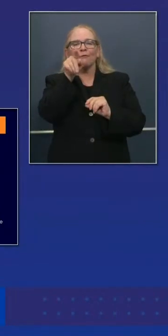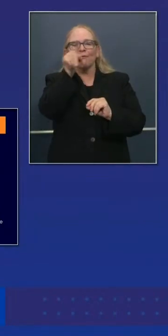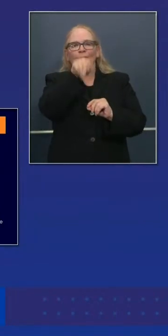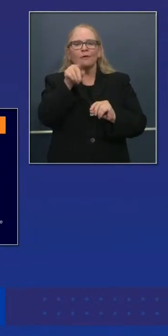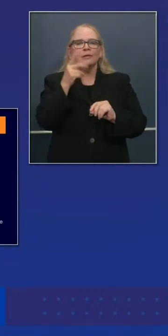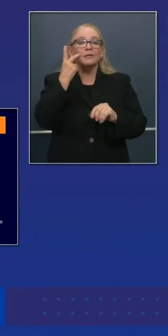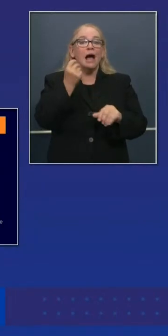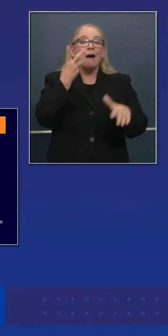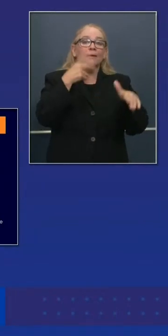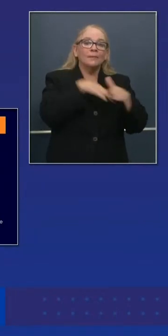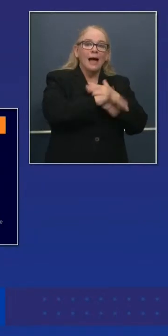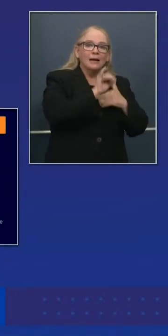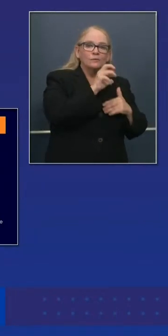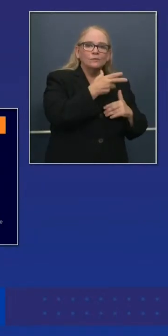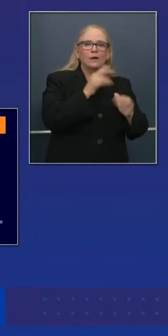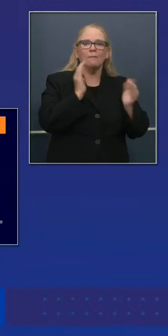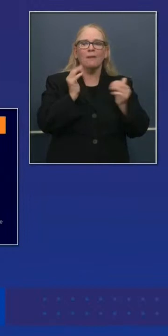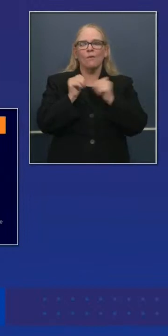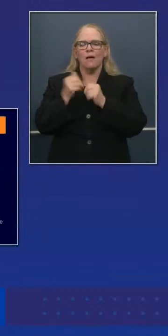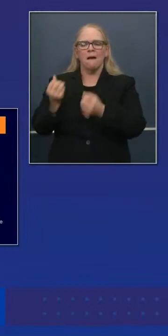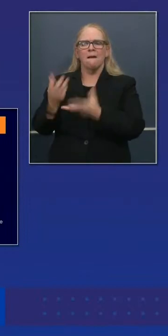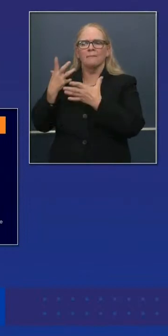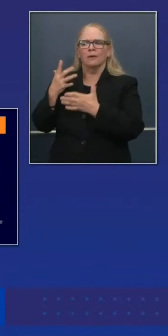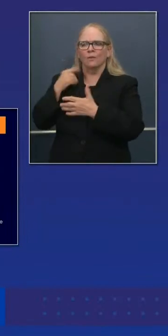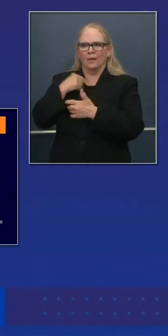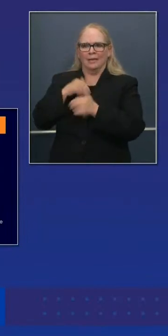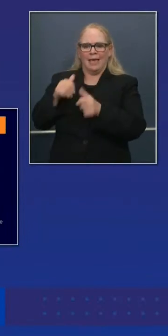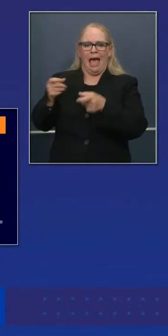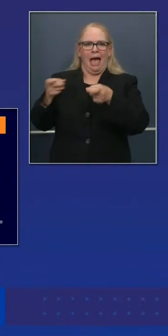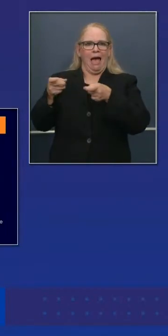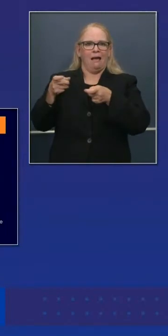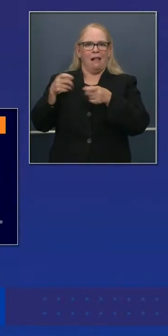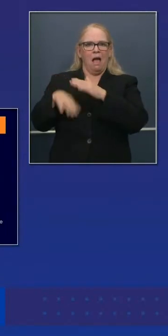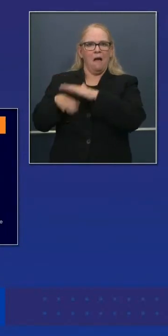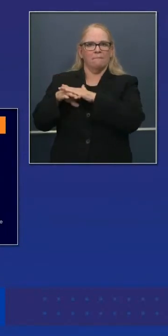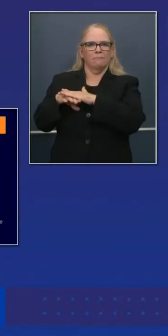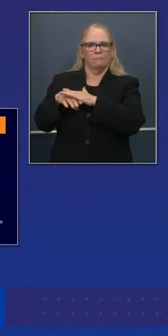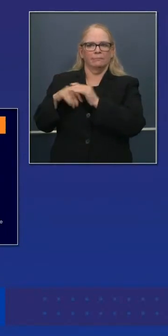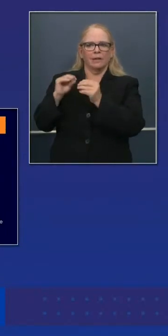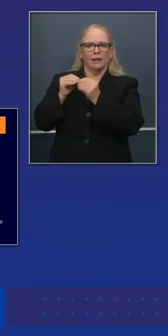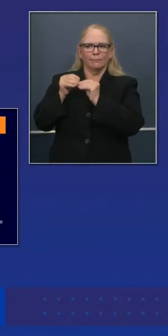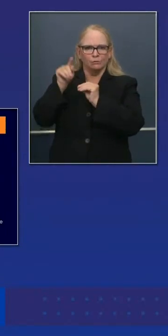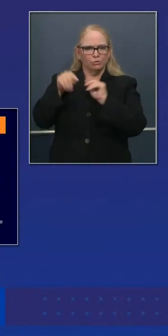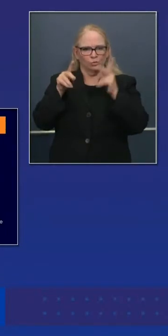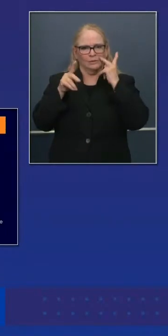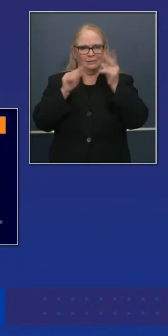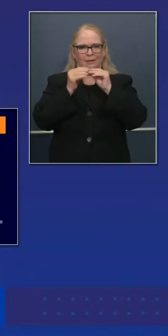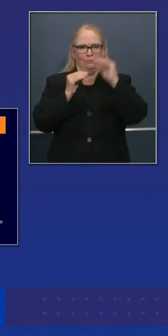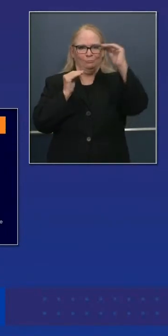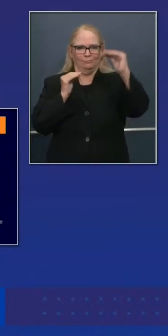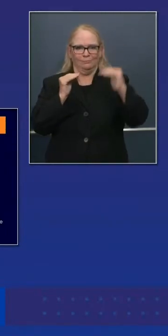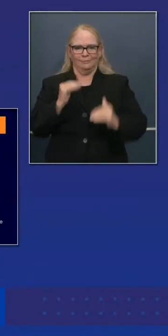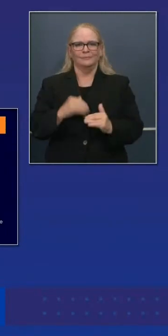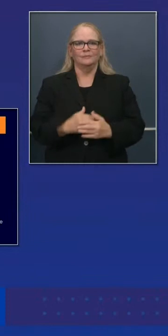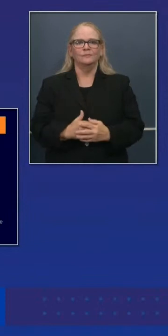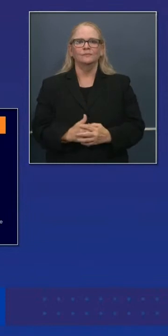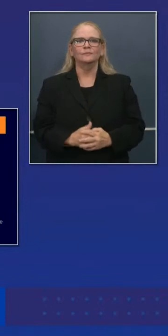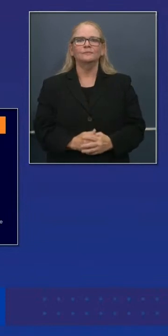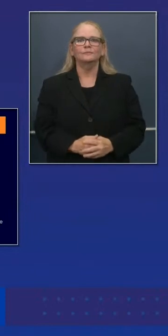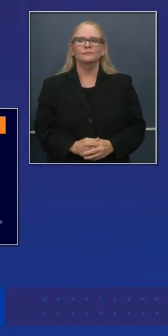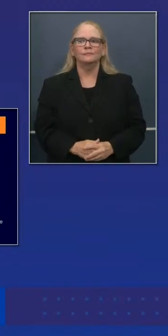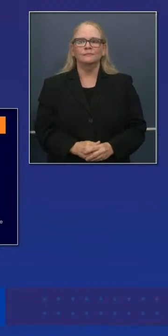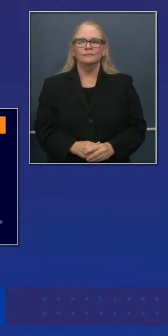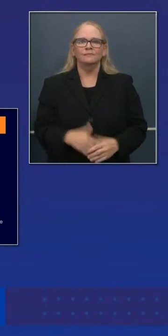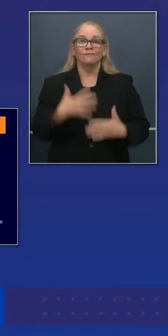patients compared to our critical care capacity, our ICU capacity in the state. You also notice, which is encouraging, the ventilators